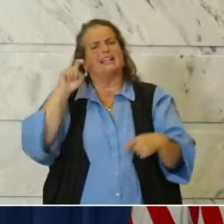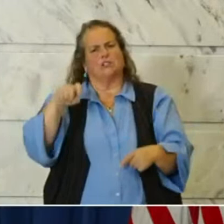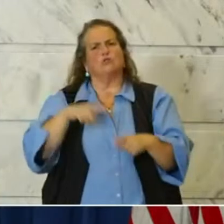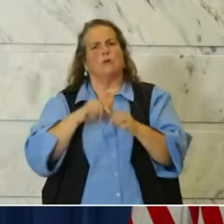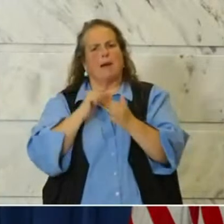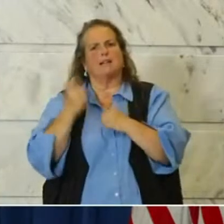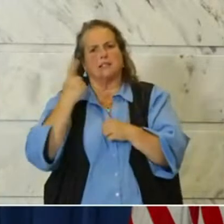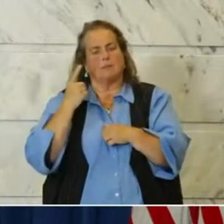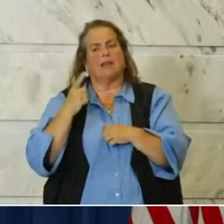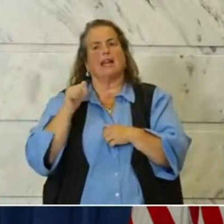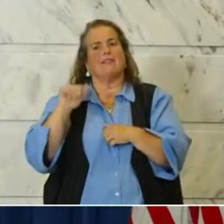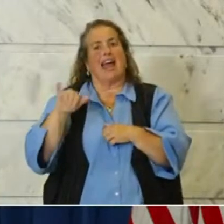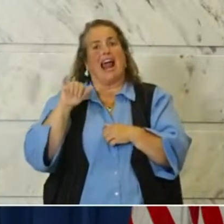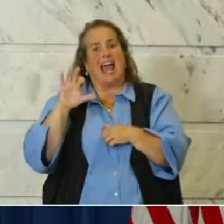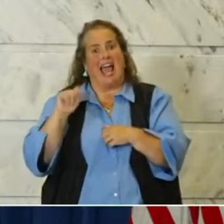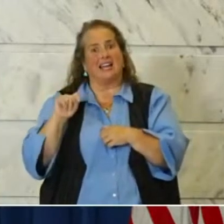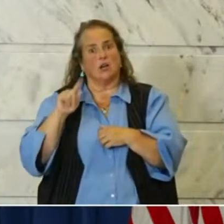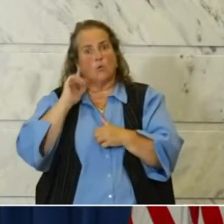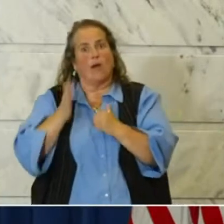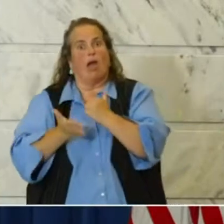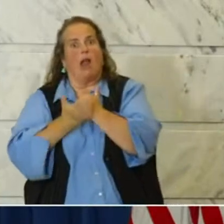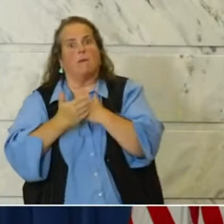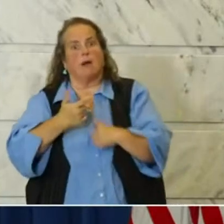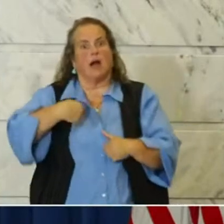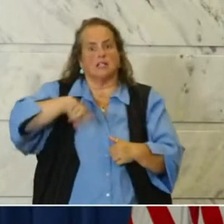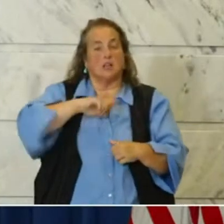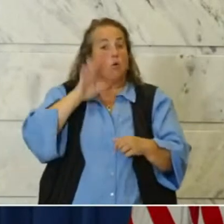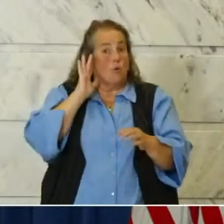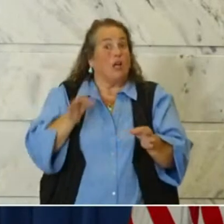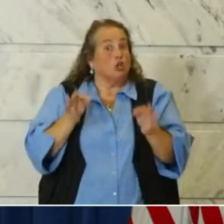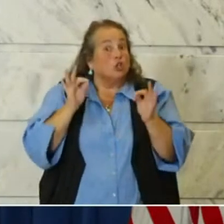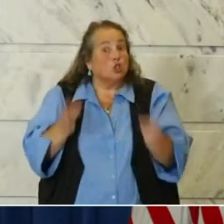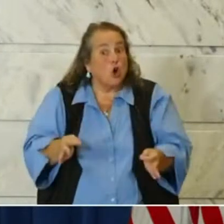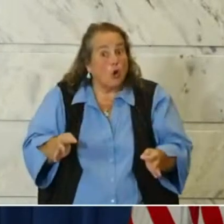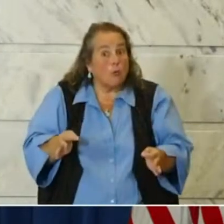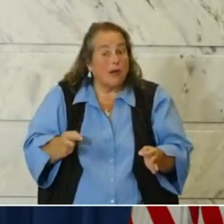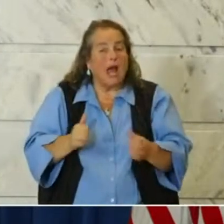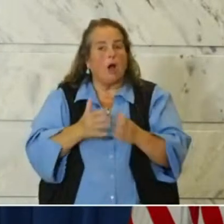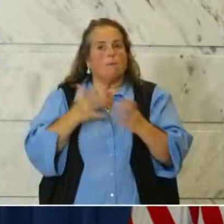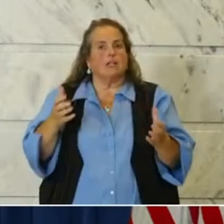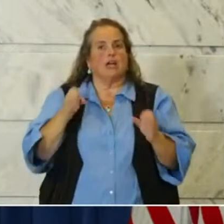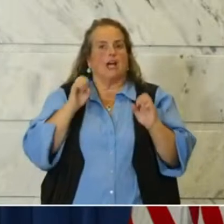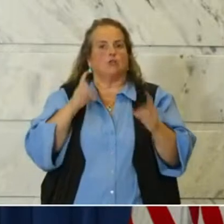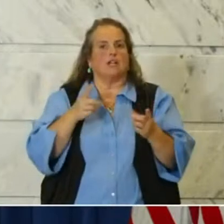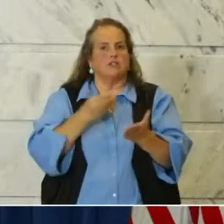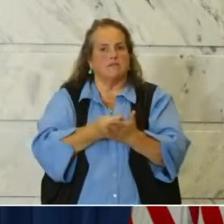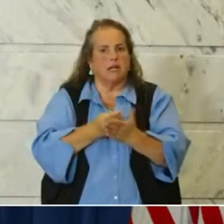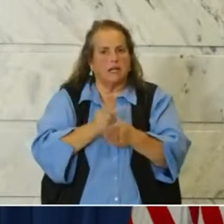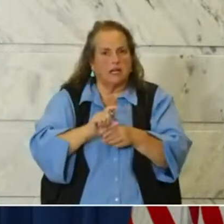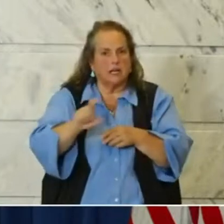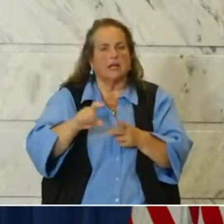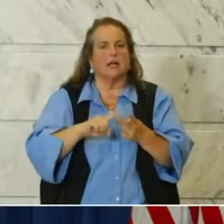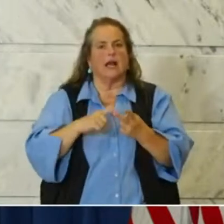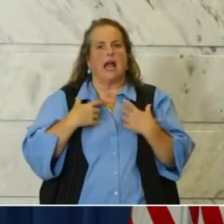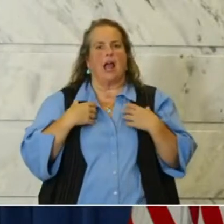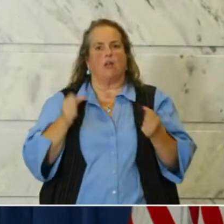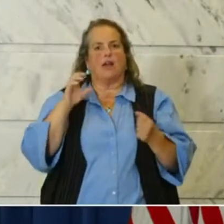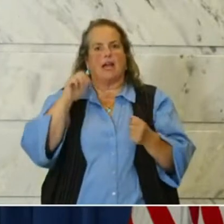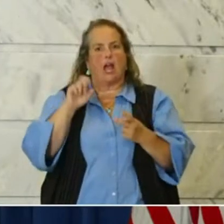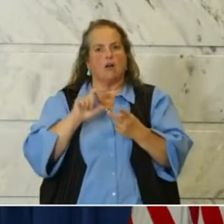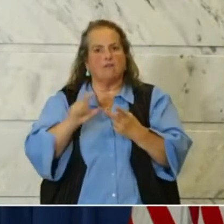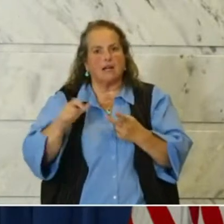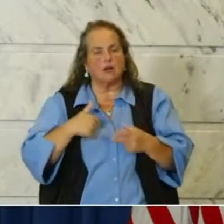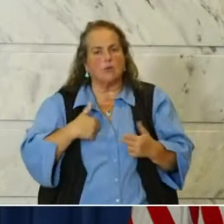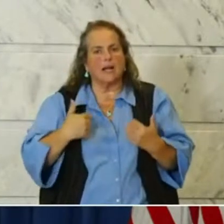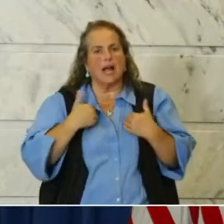being able to bounce back. This act is going to determine the amount of education funding and healthcare funding that we